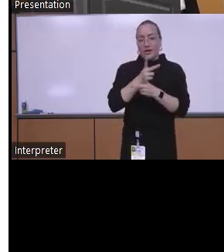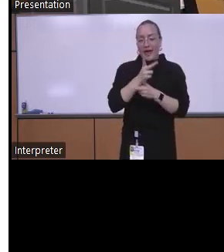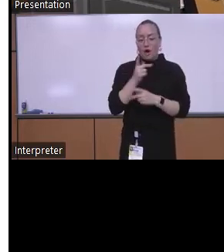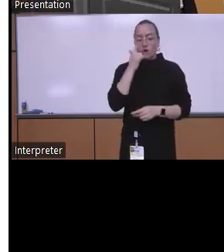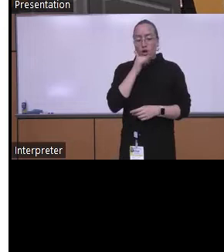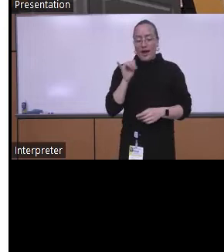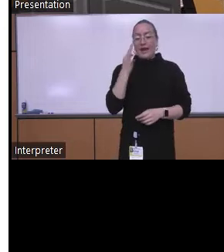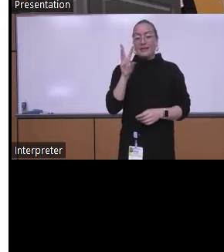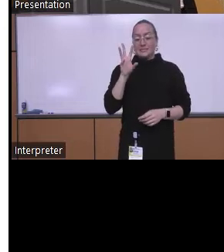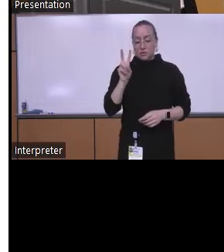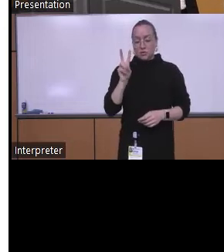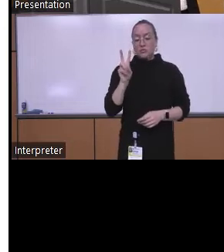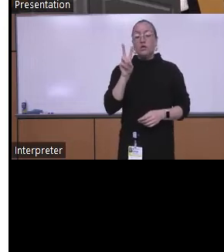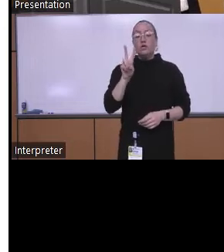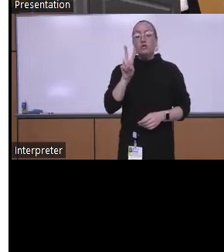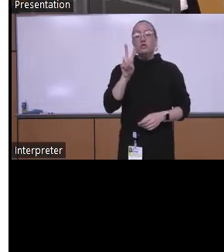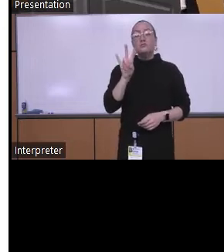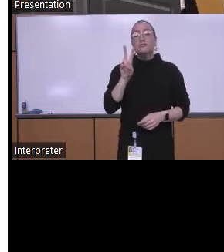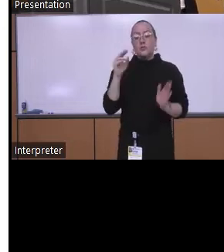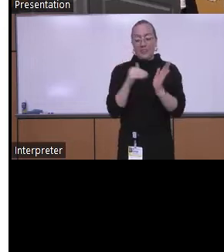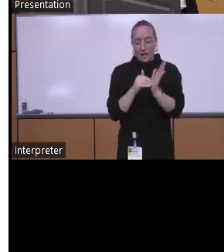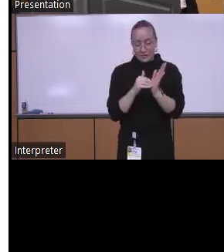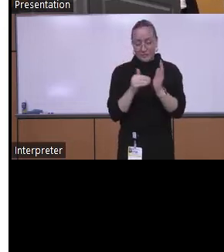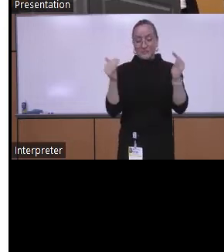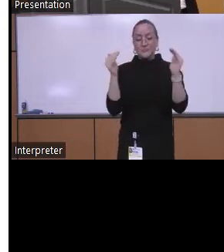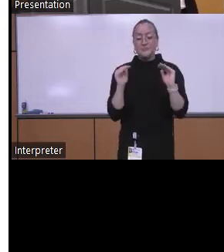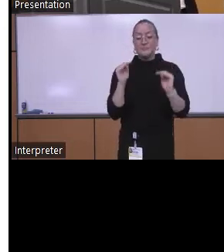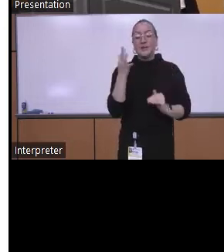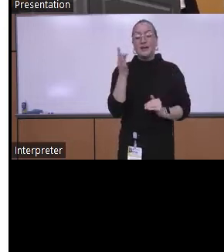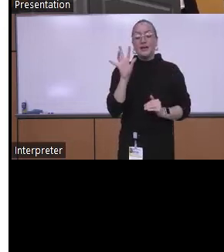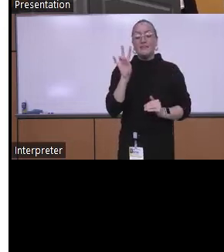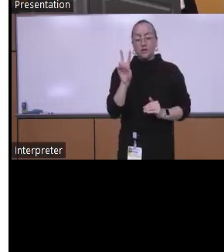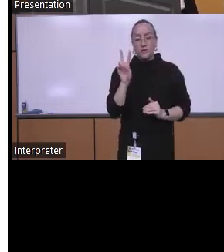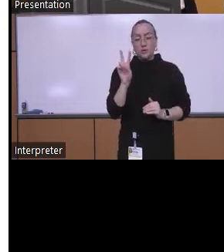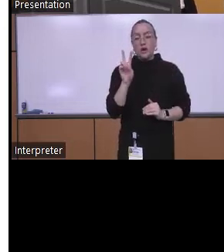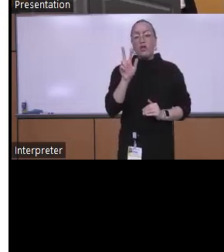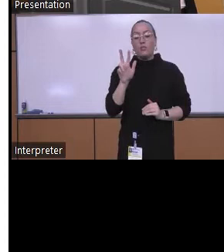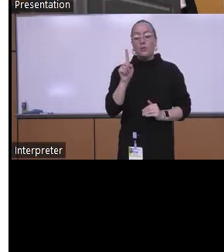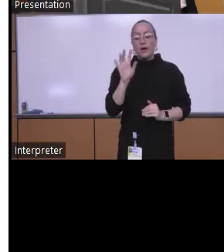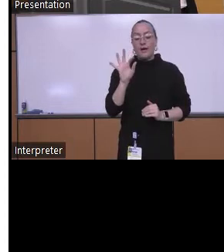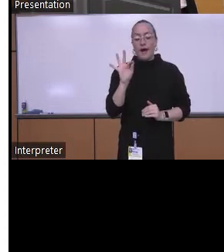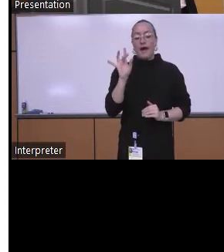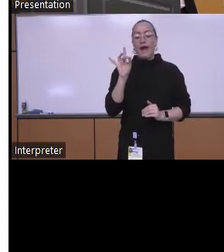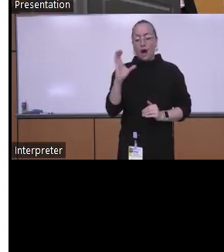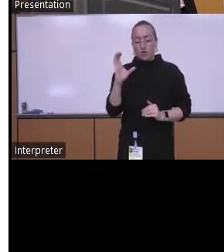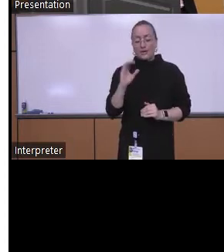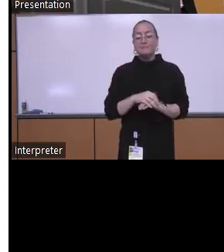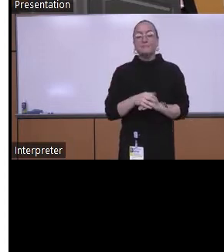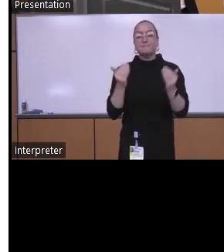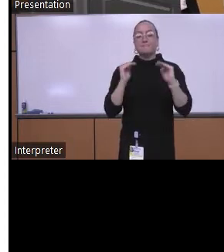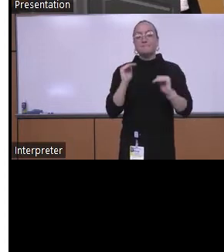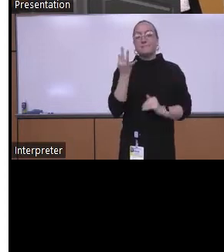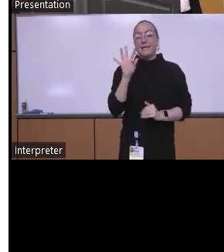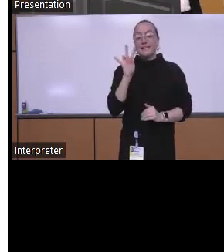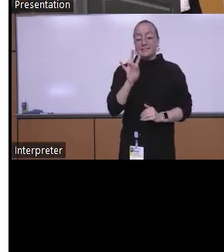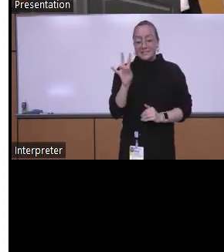thousand. A decade later, the number is almost 320 with a rate of 4.4 per thousand. In 1977,